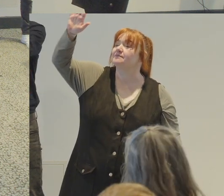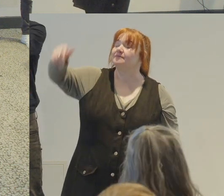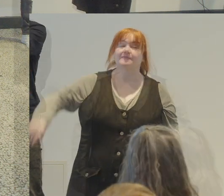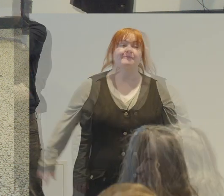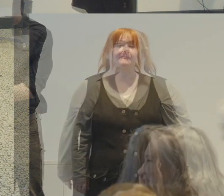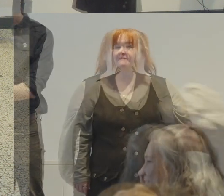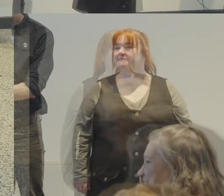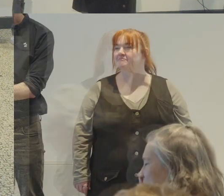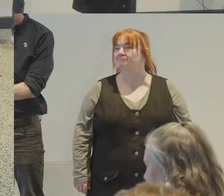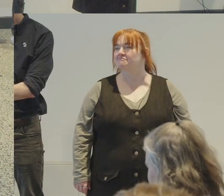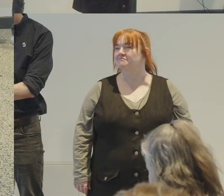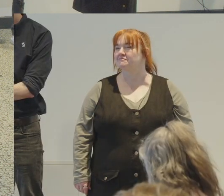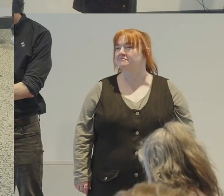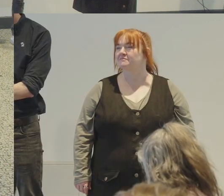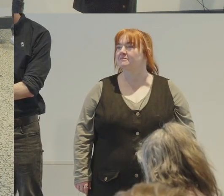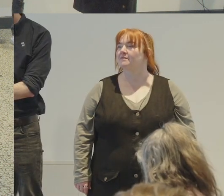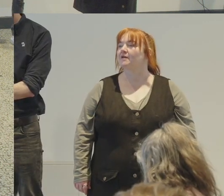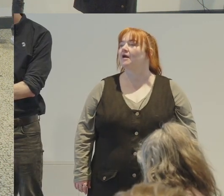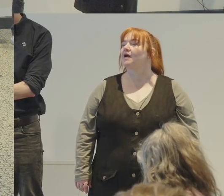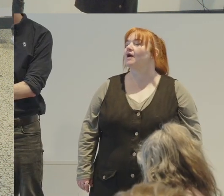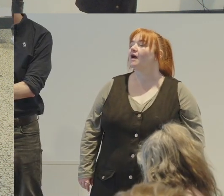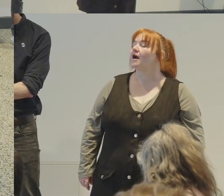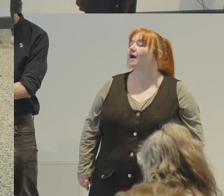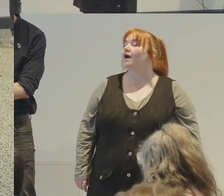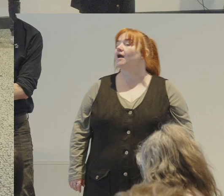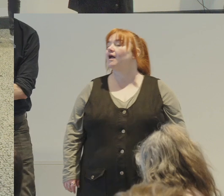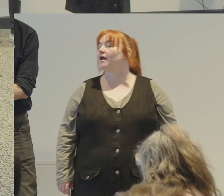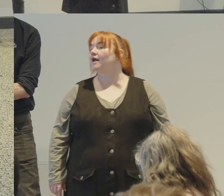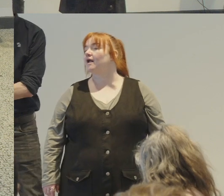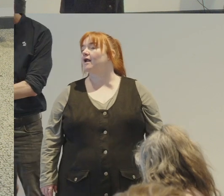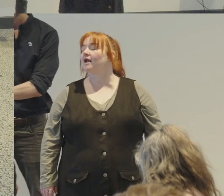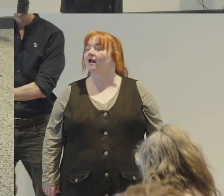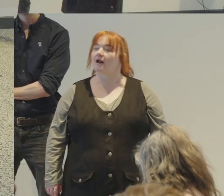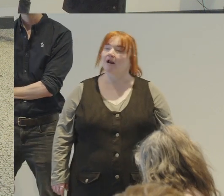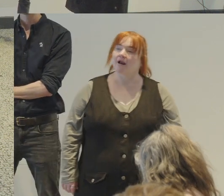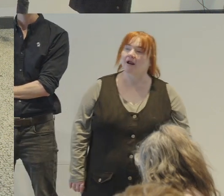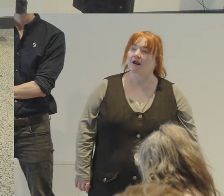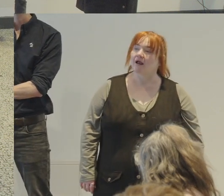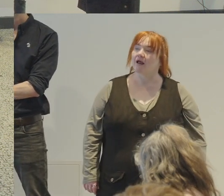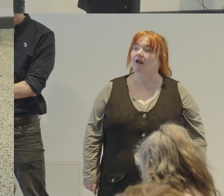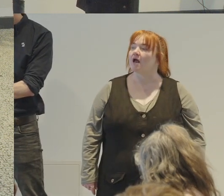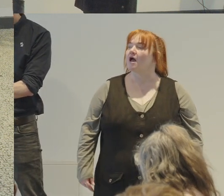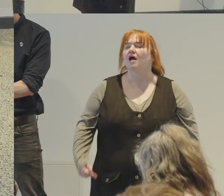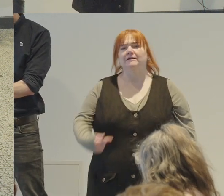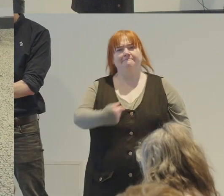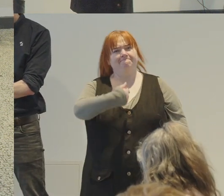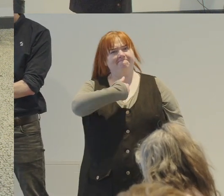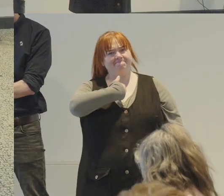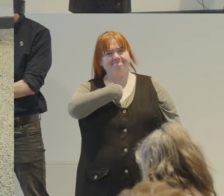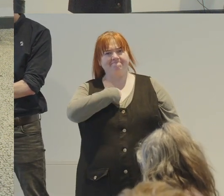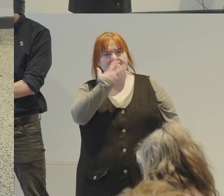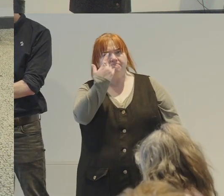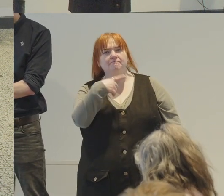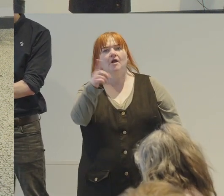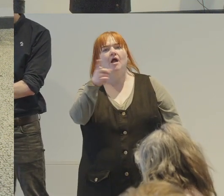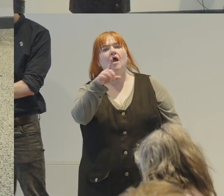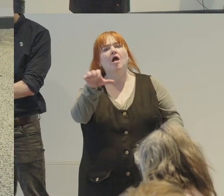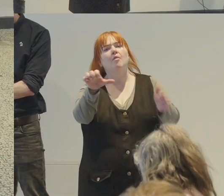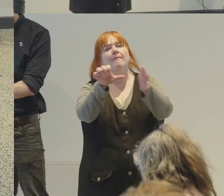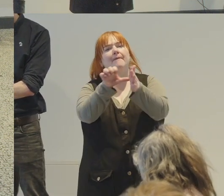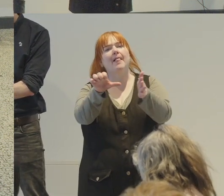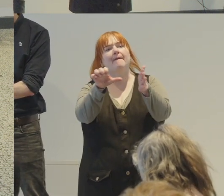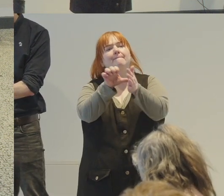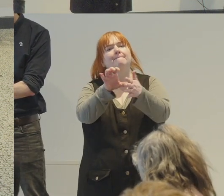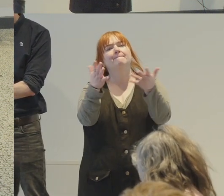mic. Yeah, I had a problem at the job centre, and